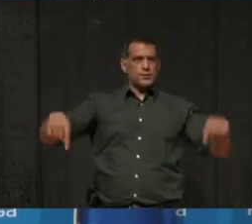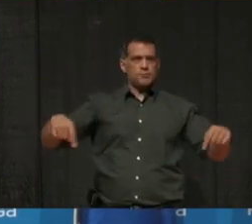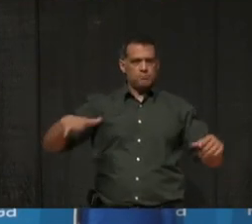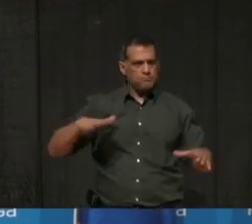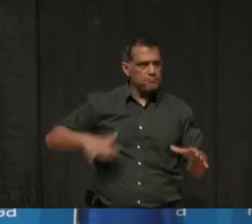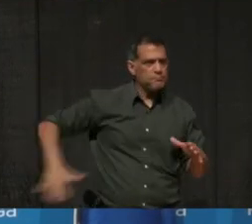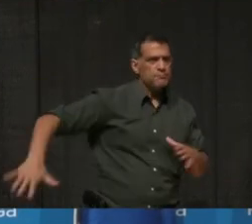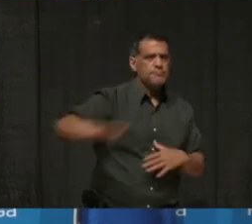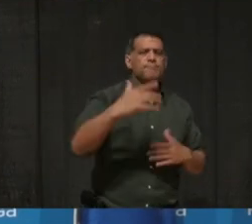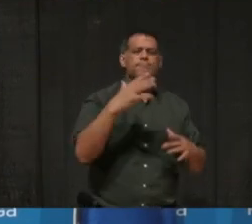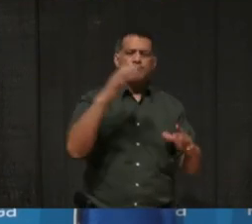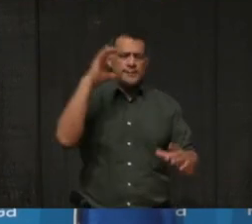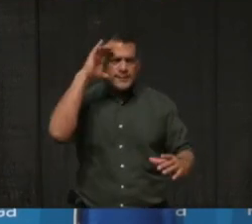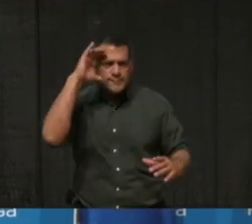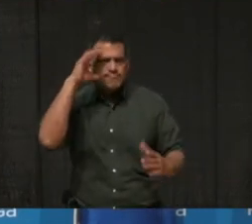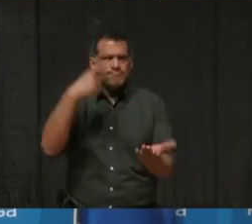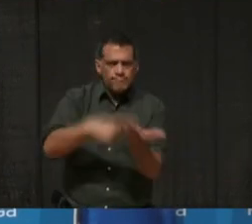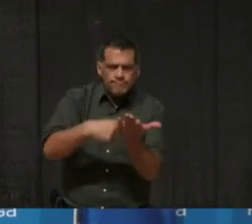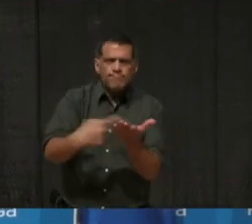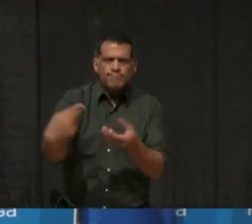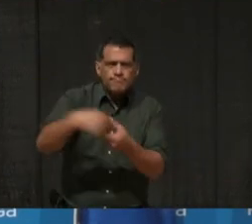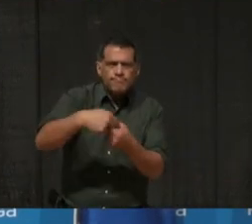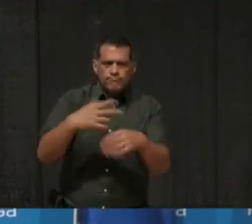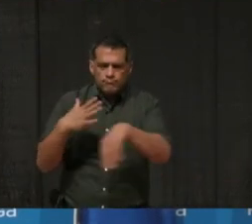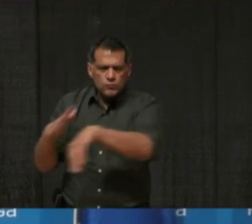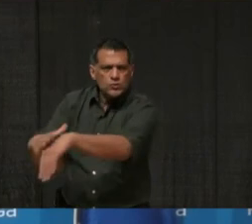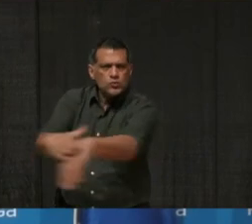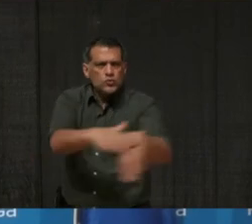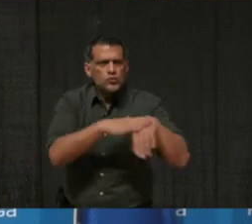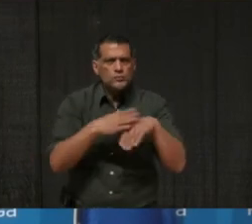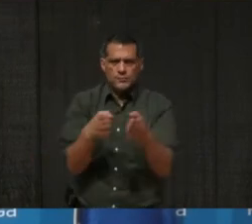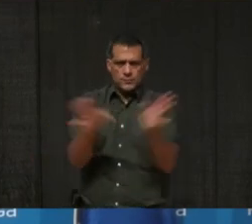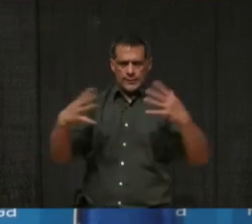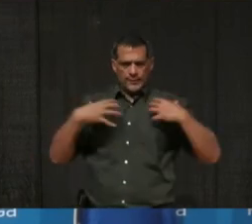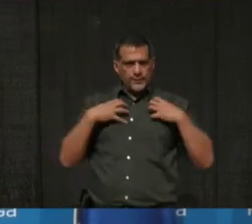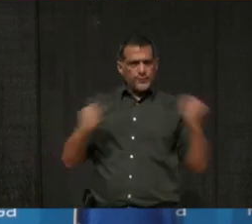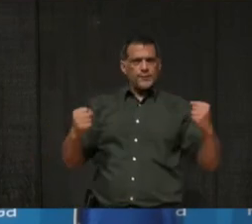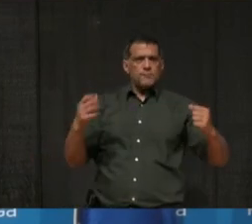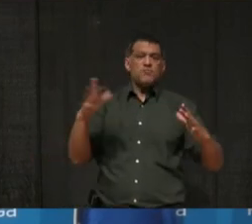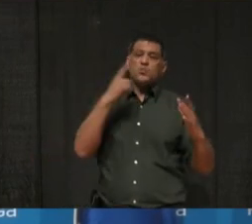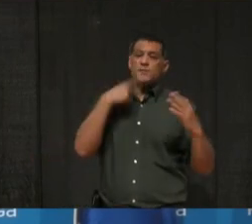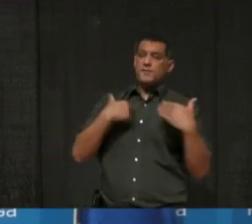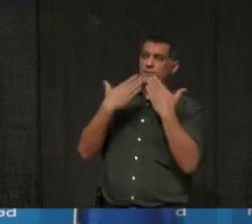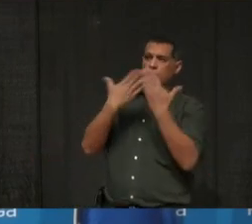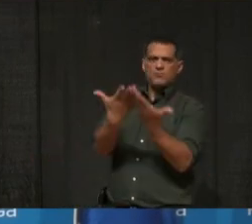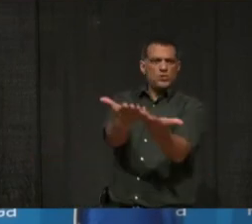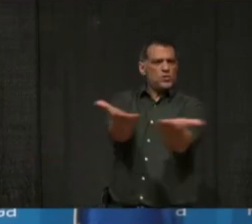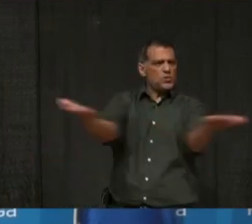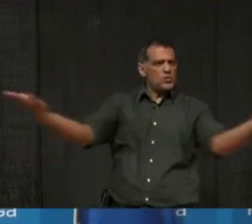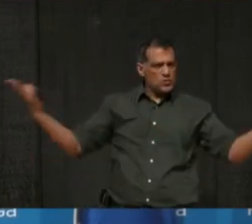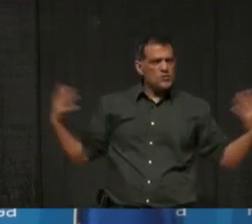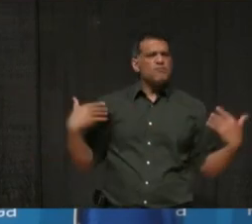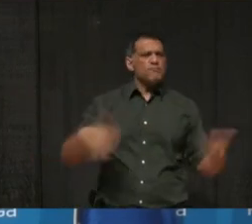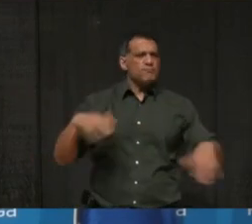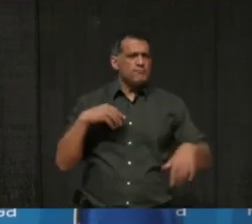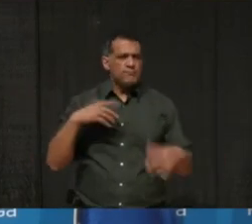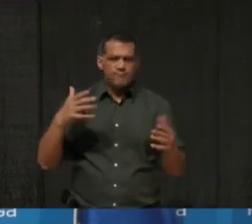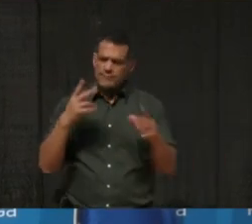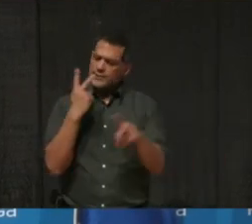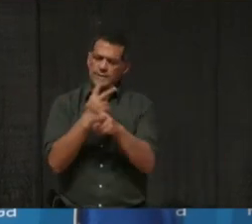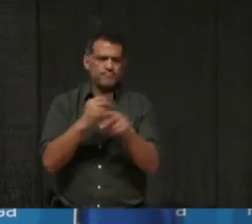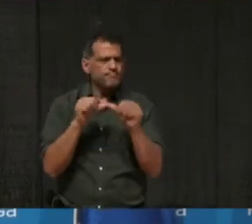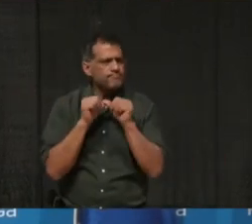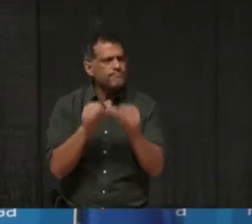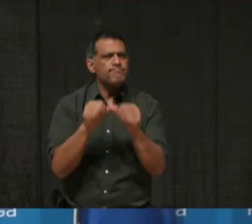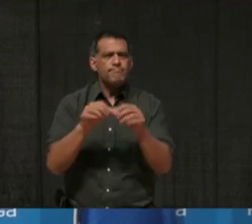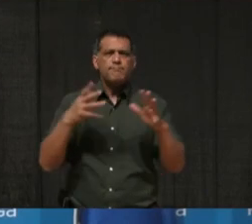listening to the advice of public health. And I want to thank everyone for continuing to make huge sacrifices